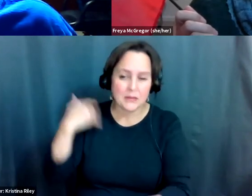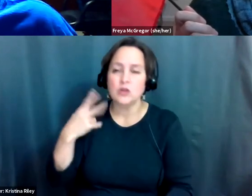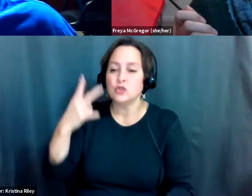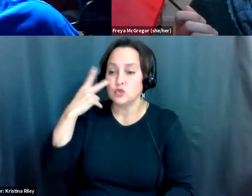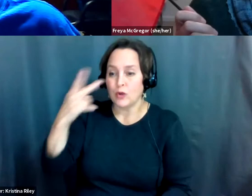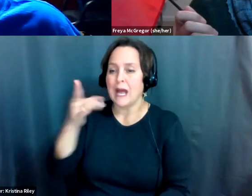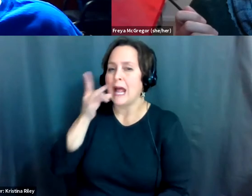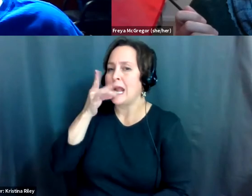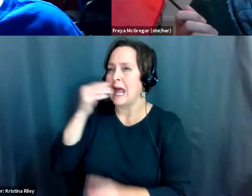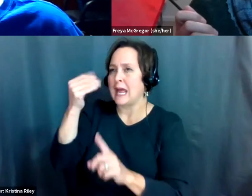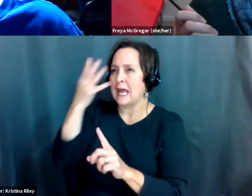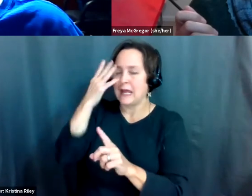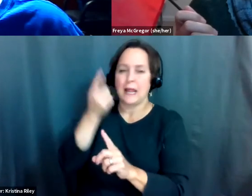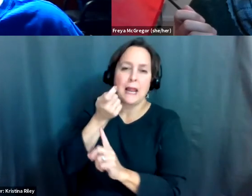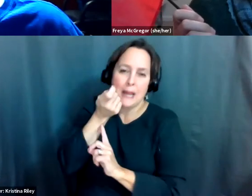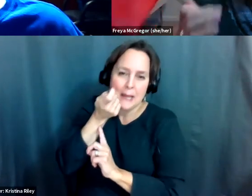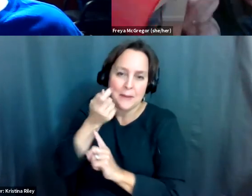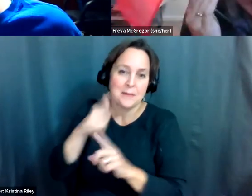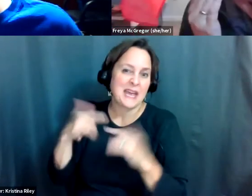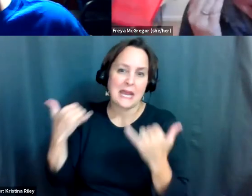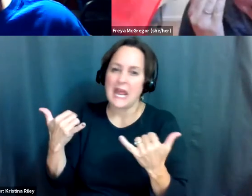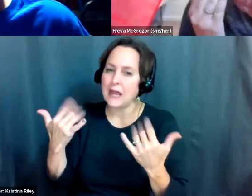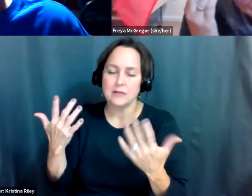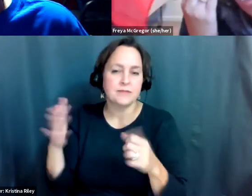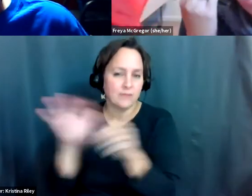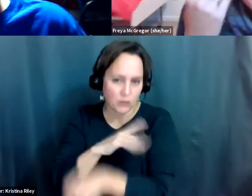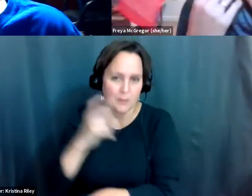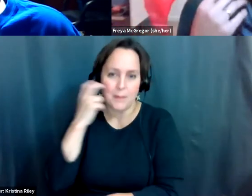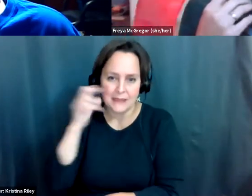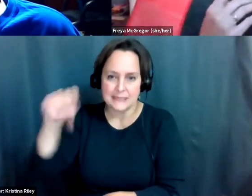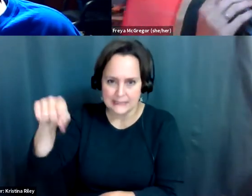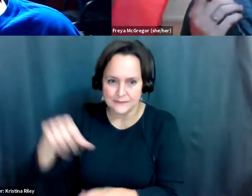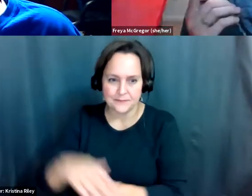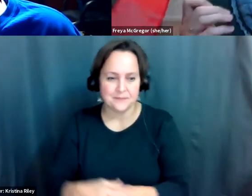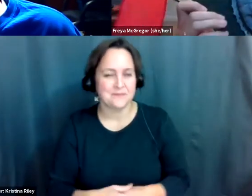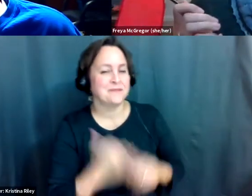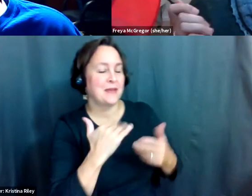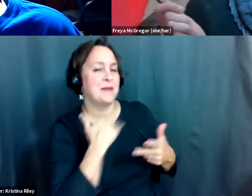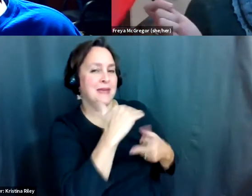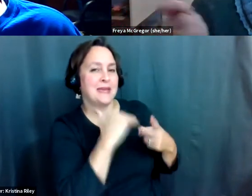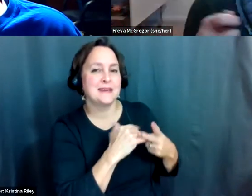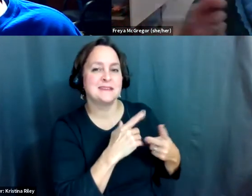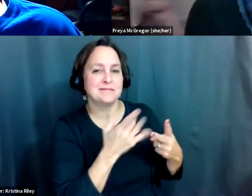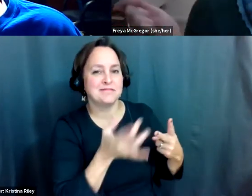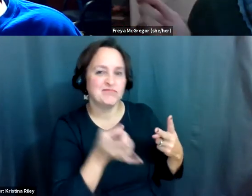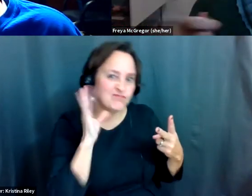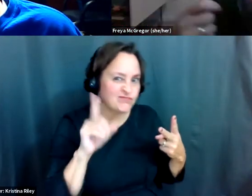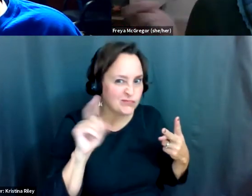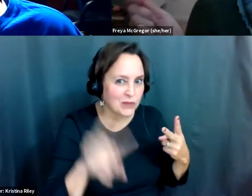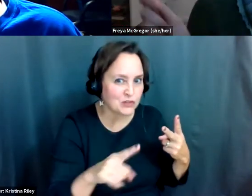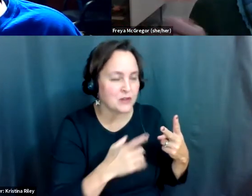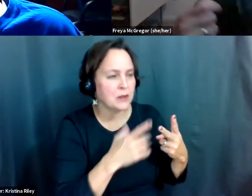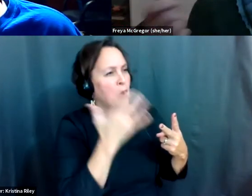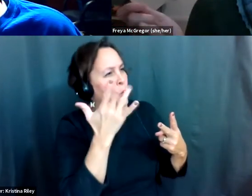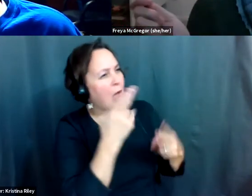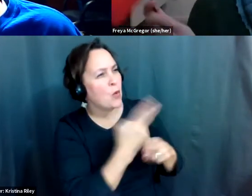yes, I'm, I'm the real deal as they say. Thank you. Thank you. Yeah. So my next invasive question was why do you always